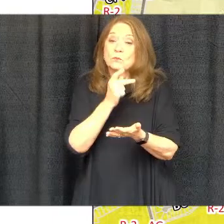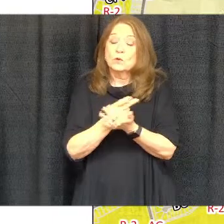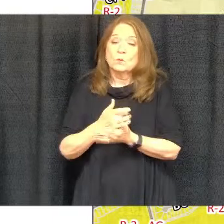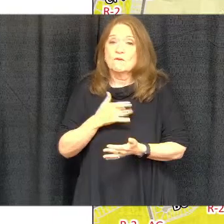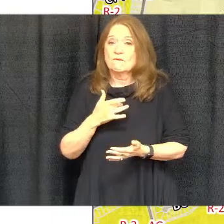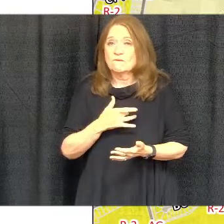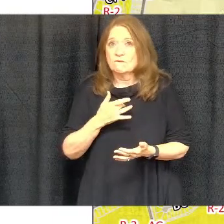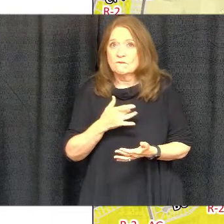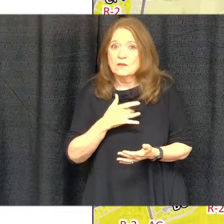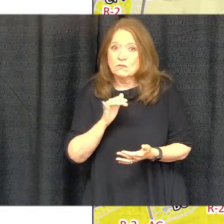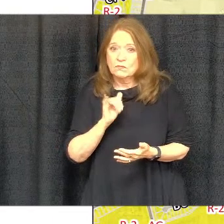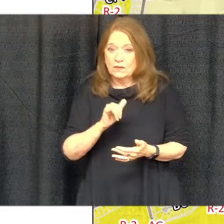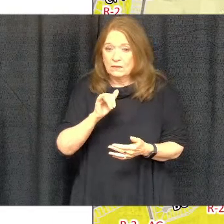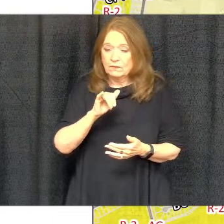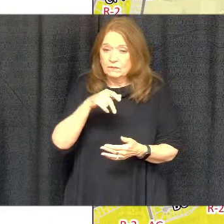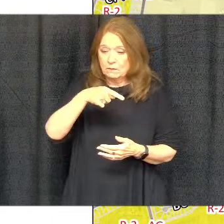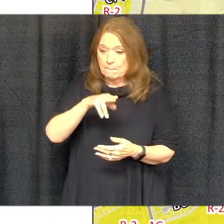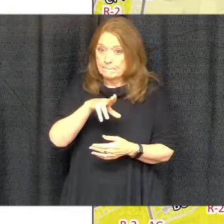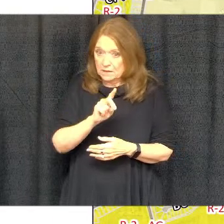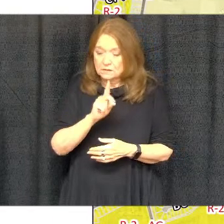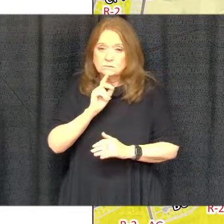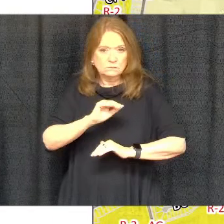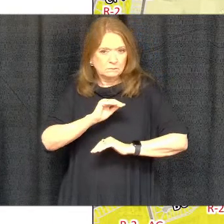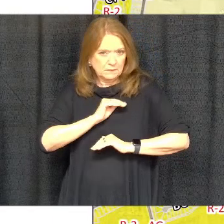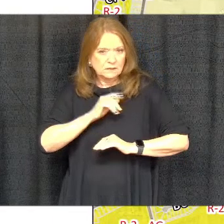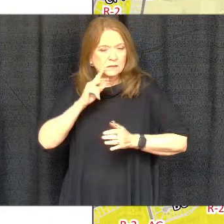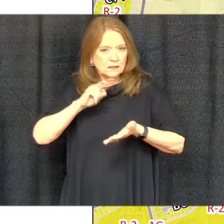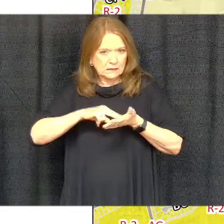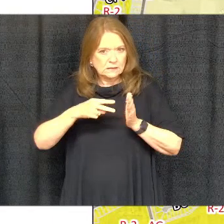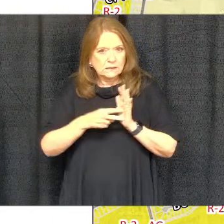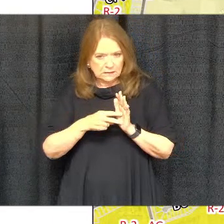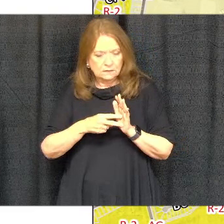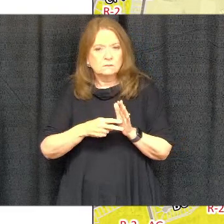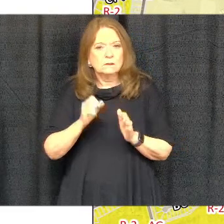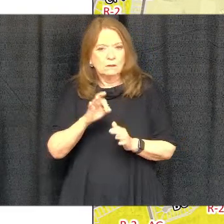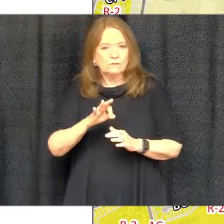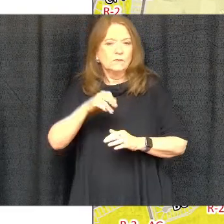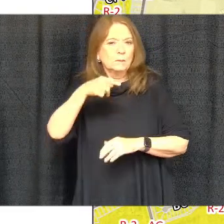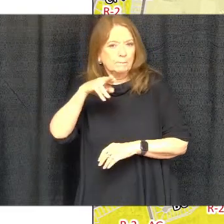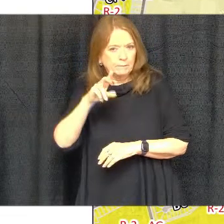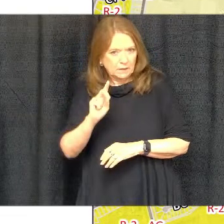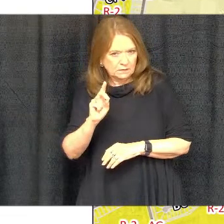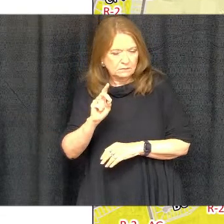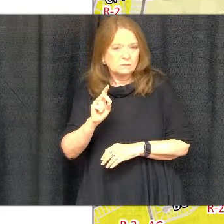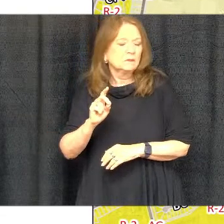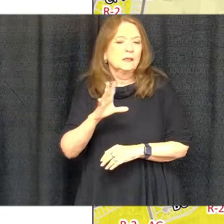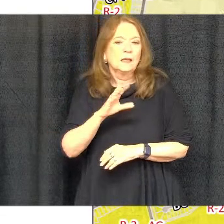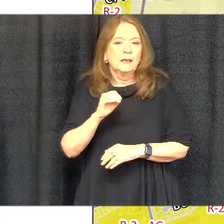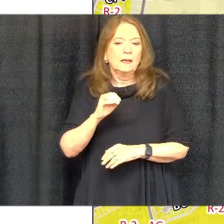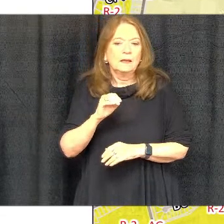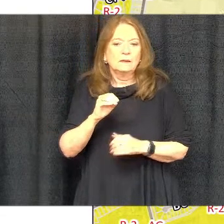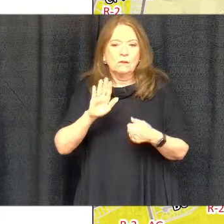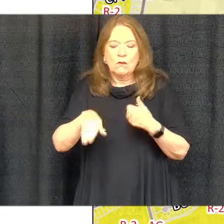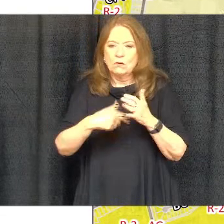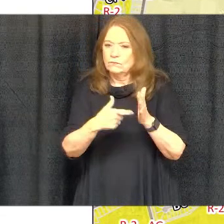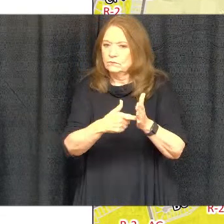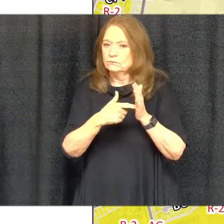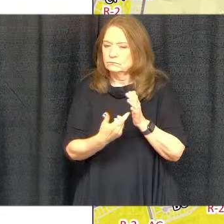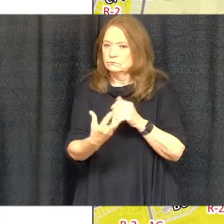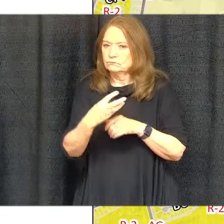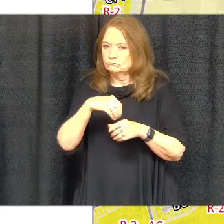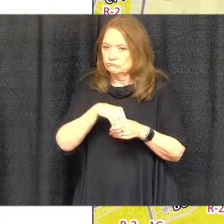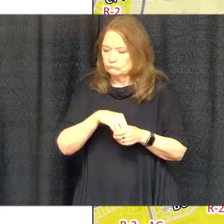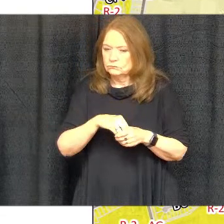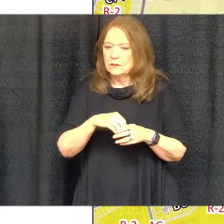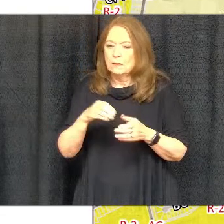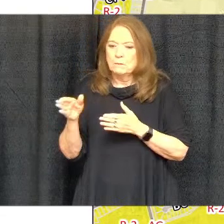the PUD does meet the intent of the PUD and the guidelines contained therein, and the Planning Commission